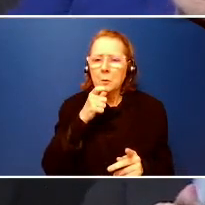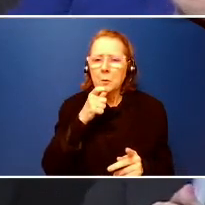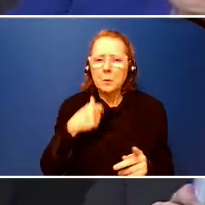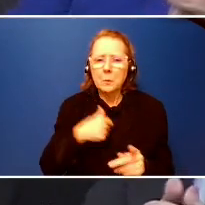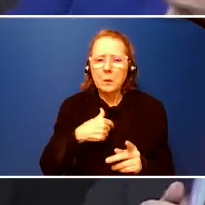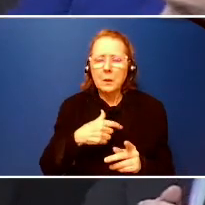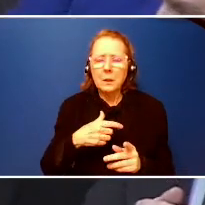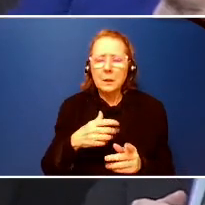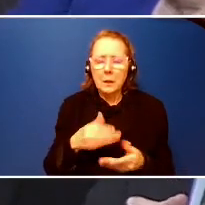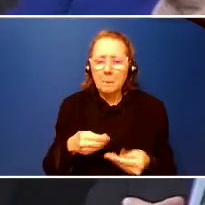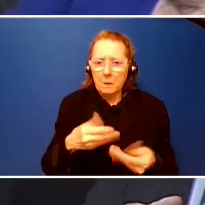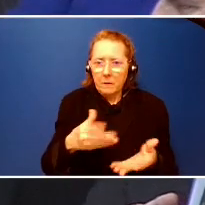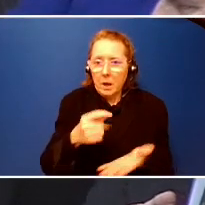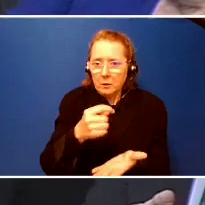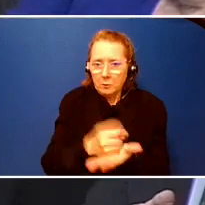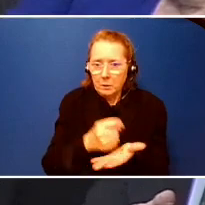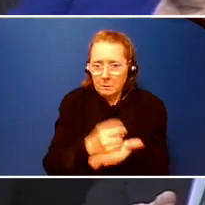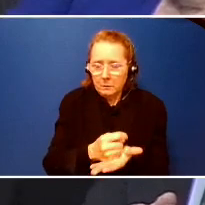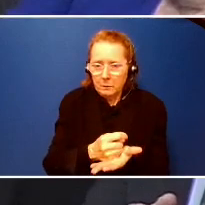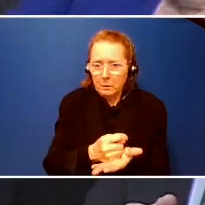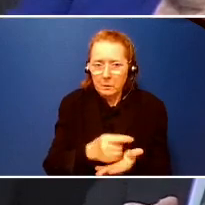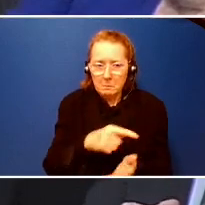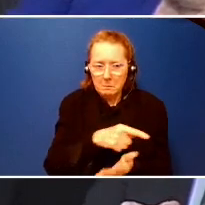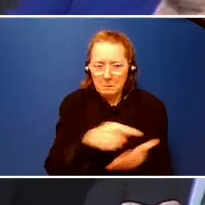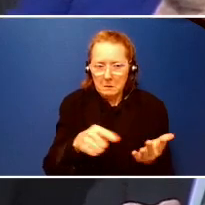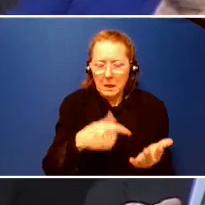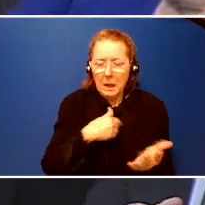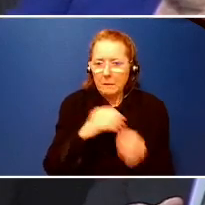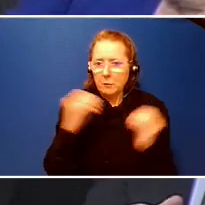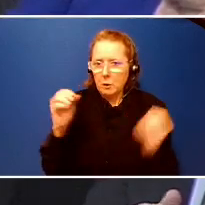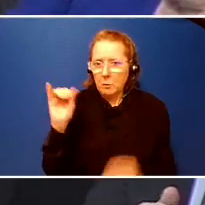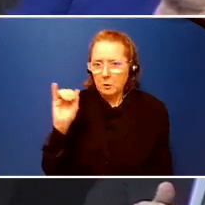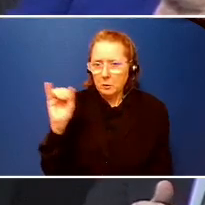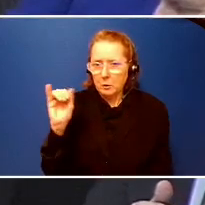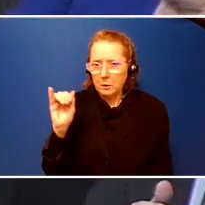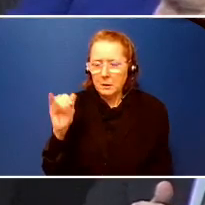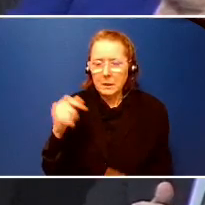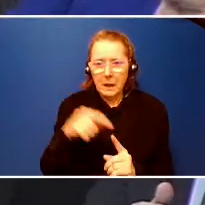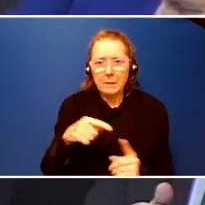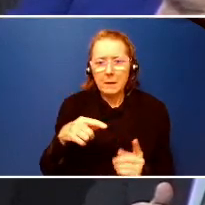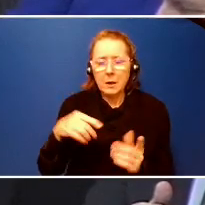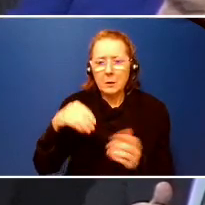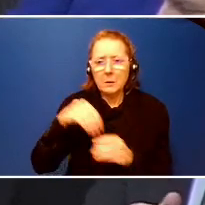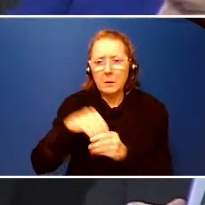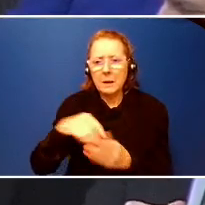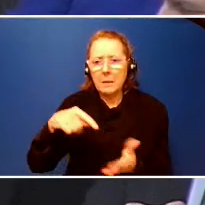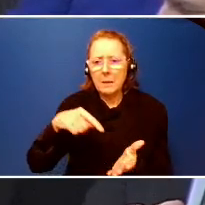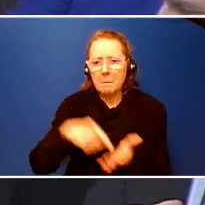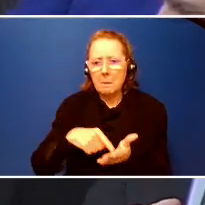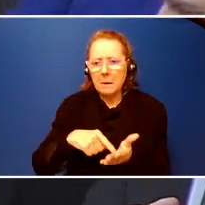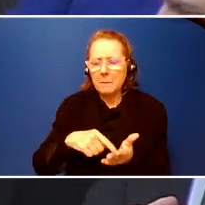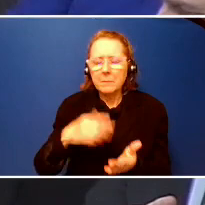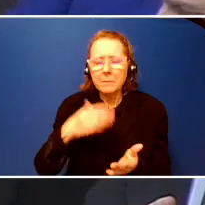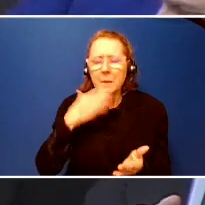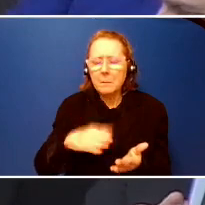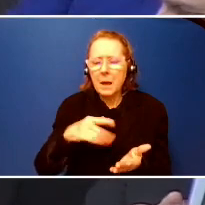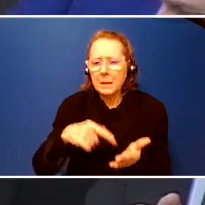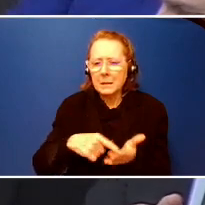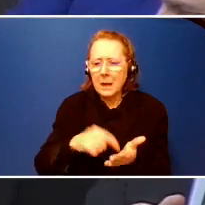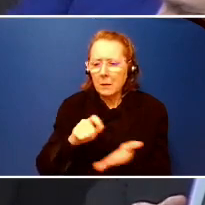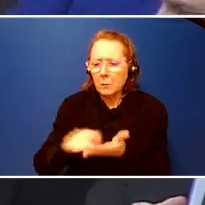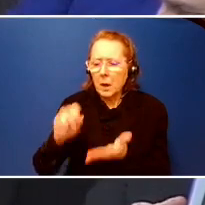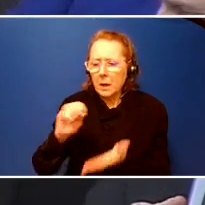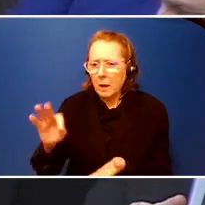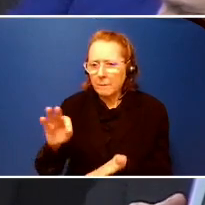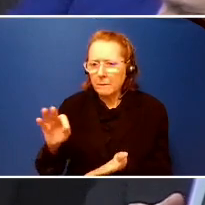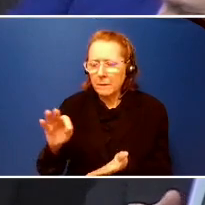we provide treatment for who are uninsured, and they end up being in the bad debt write-off. They're uncollectible. So if we transport someone who has